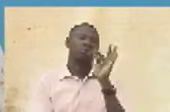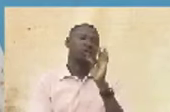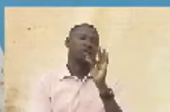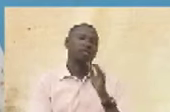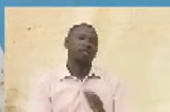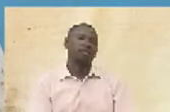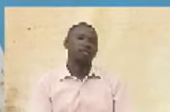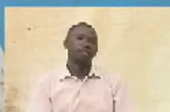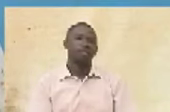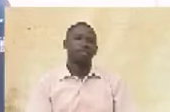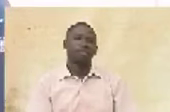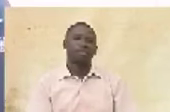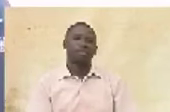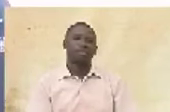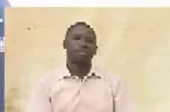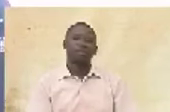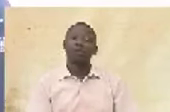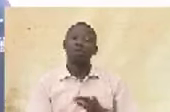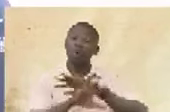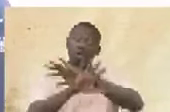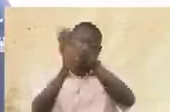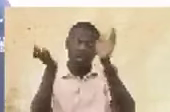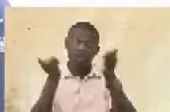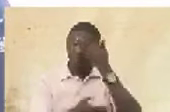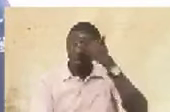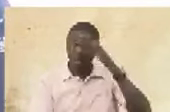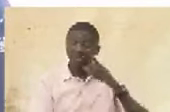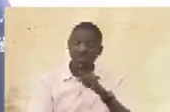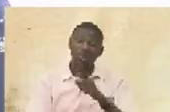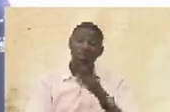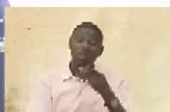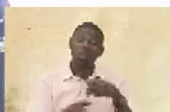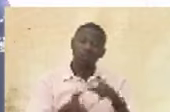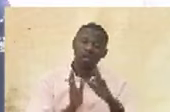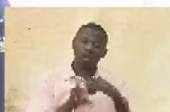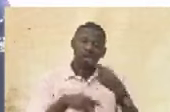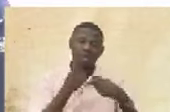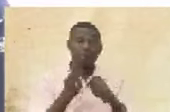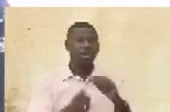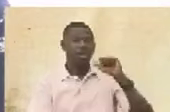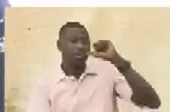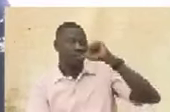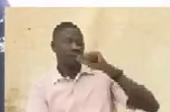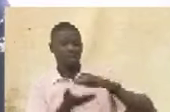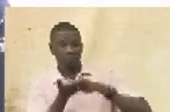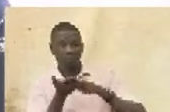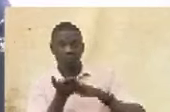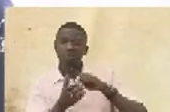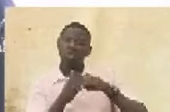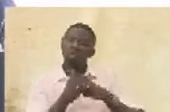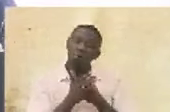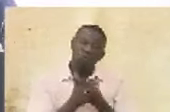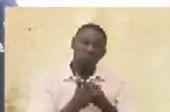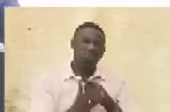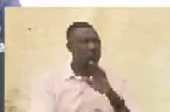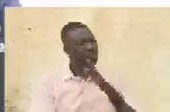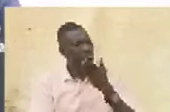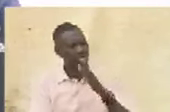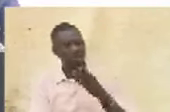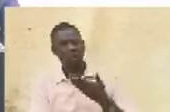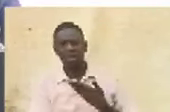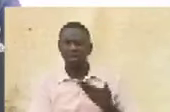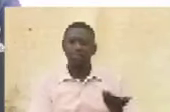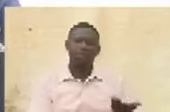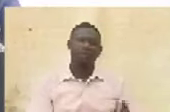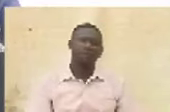it all of them that behaved that way after drinking the medicine, or it was some of them? Fo, omol belam ba okewol